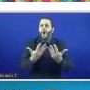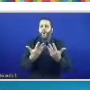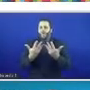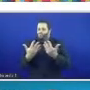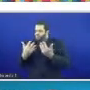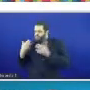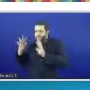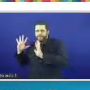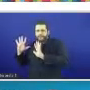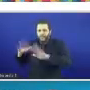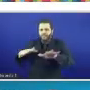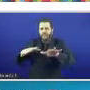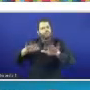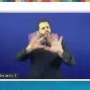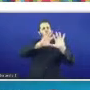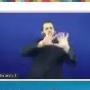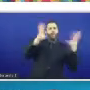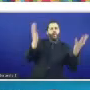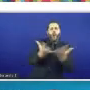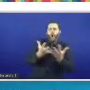with lawyers, with communities,